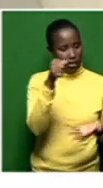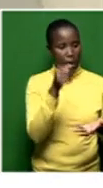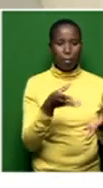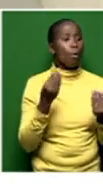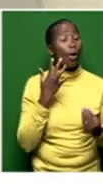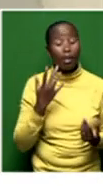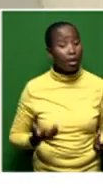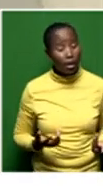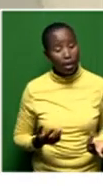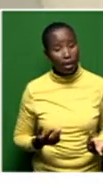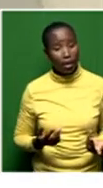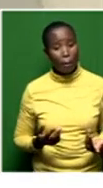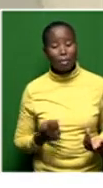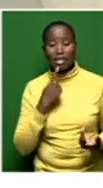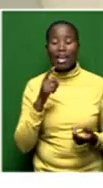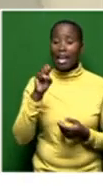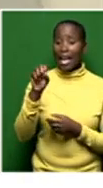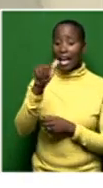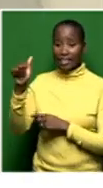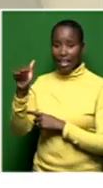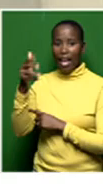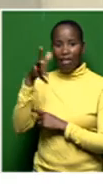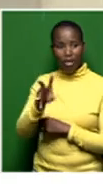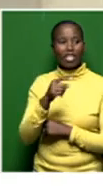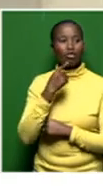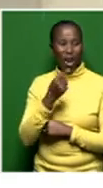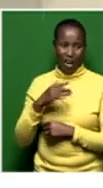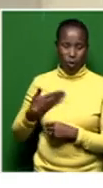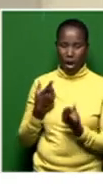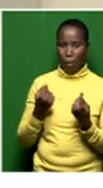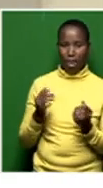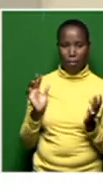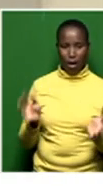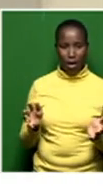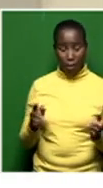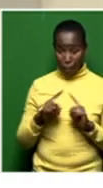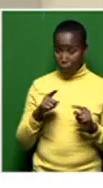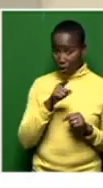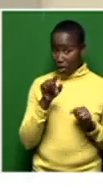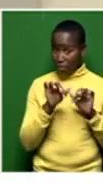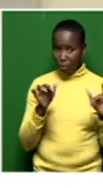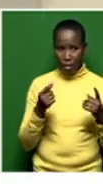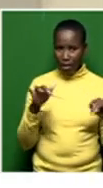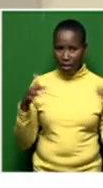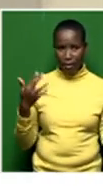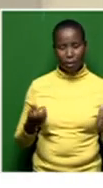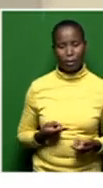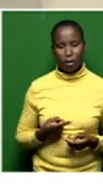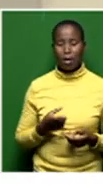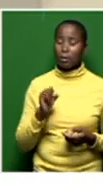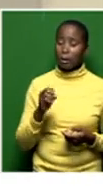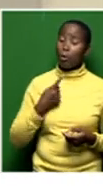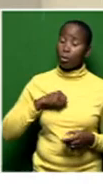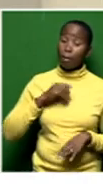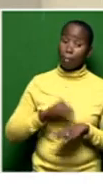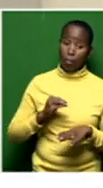come. It actually looks to us that SAA was bought for Rand, and these people do not have money to put into SAA. So we're in very big trouble.